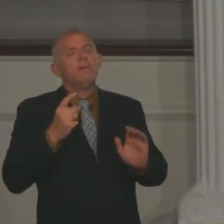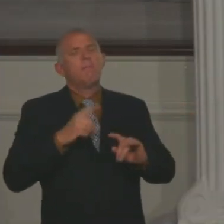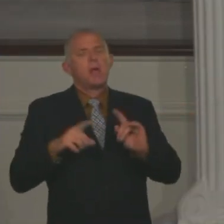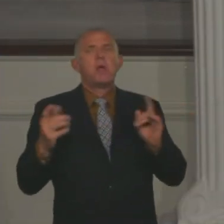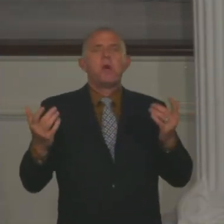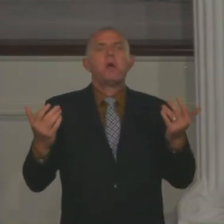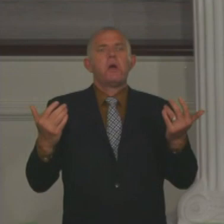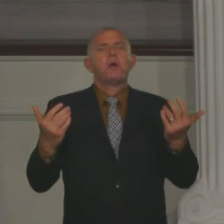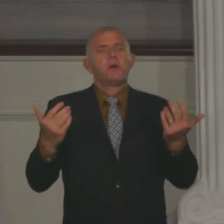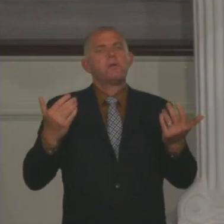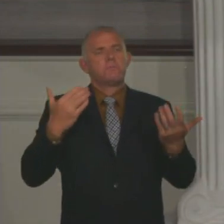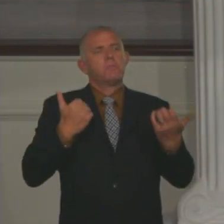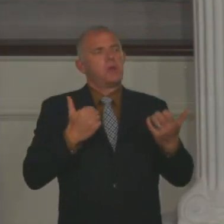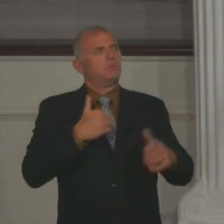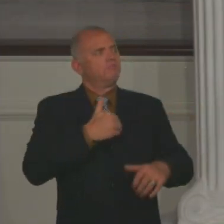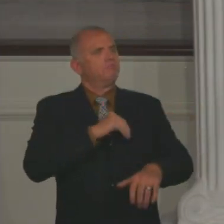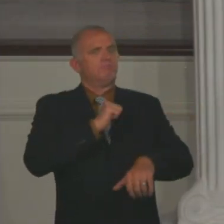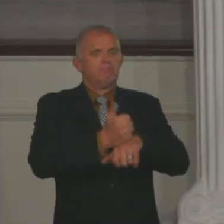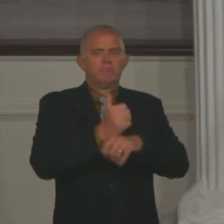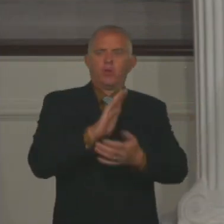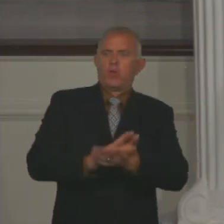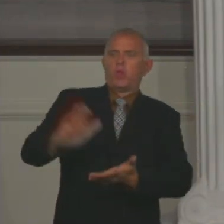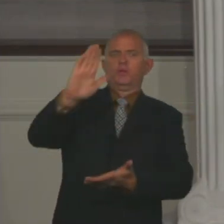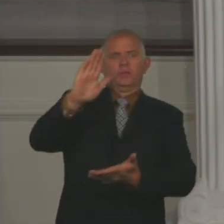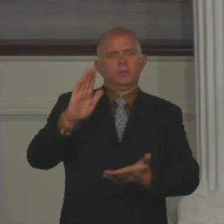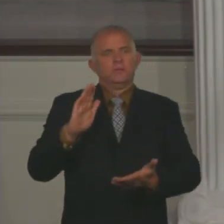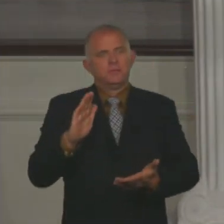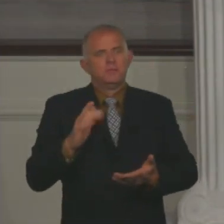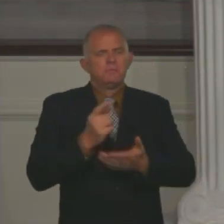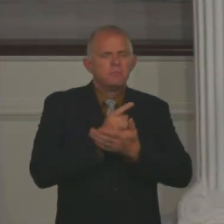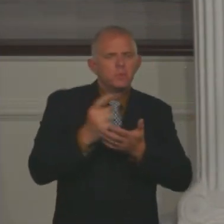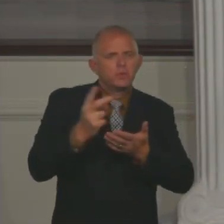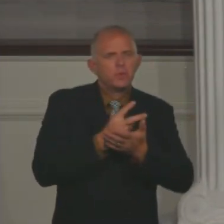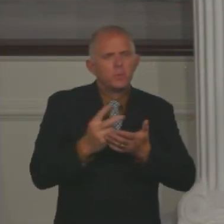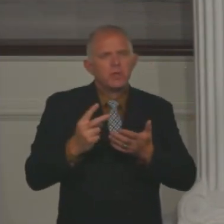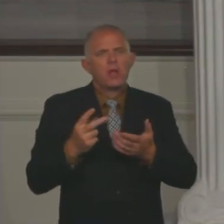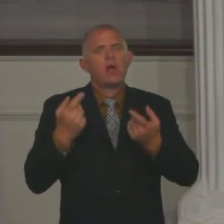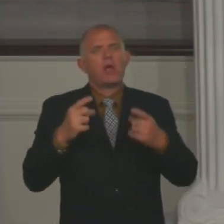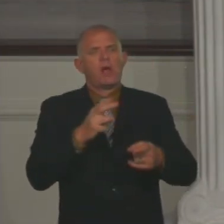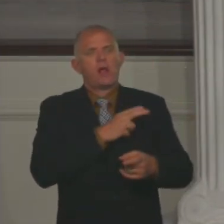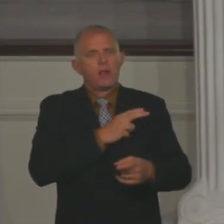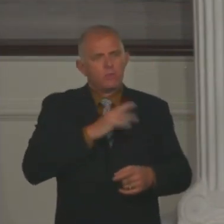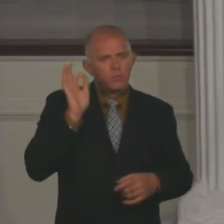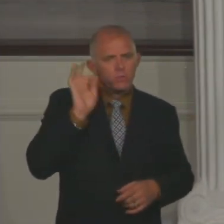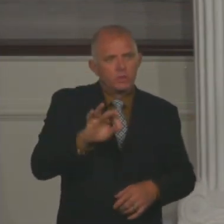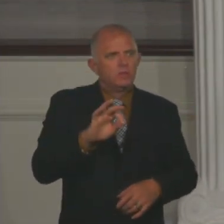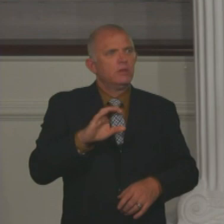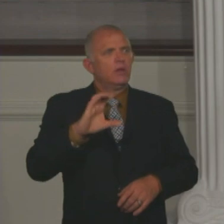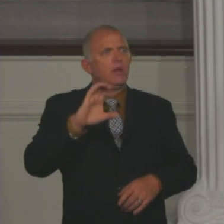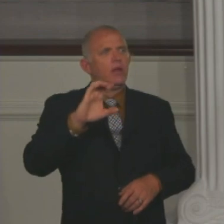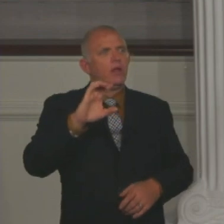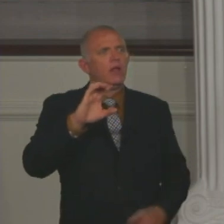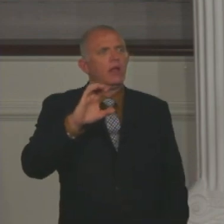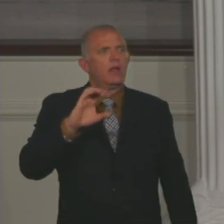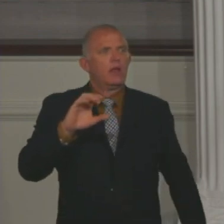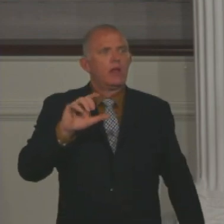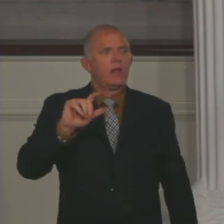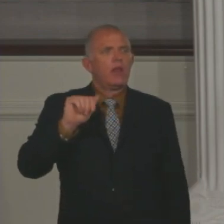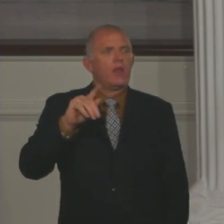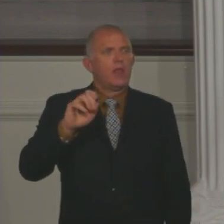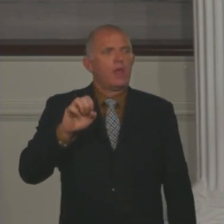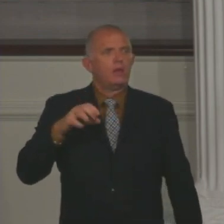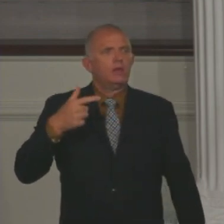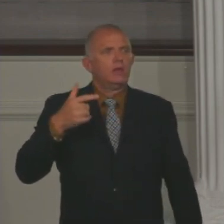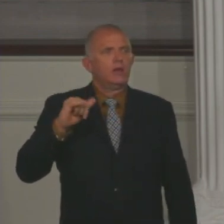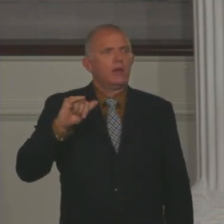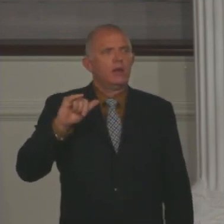to do that. A few weeks later, he was preaching for Brother Clyde Gilman out in New Mexico, Albuquerque, New Mexico.